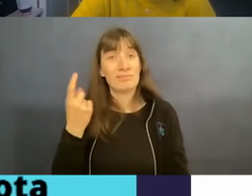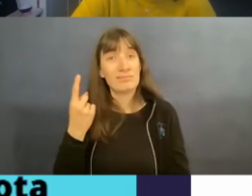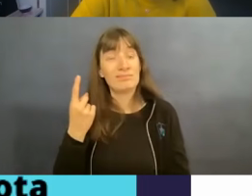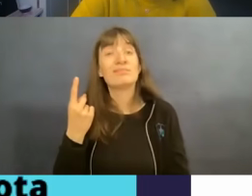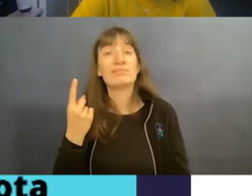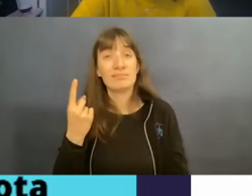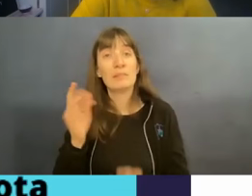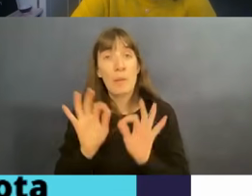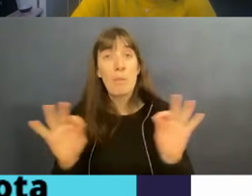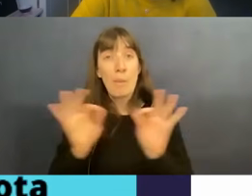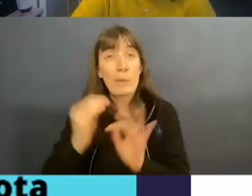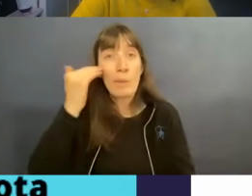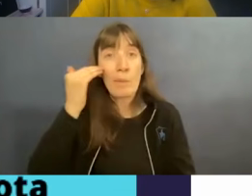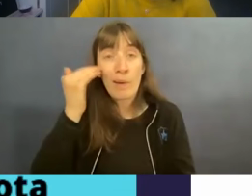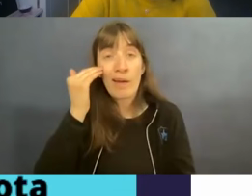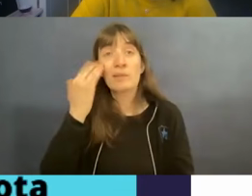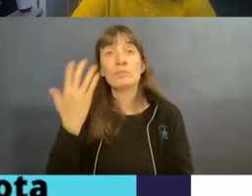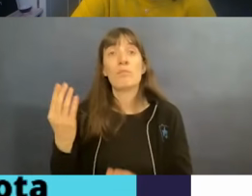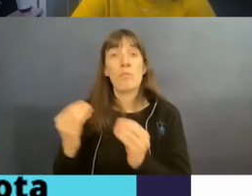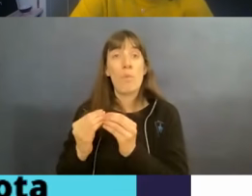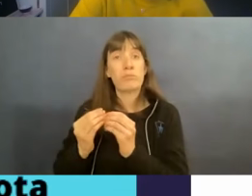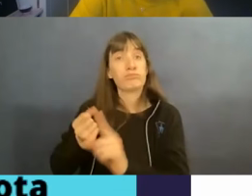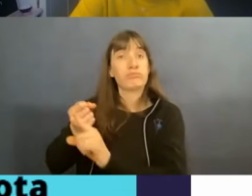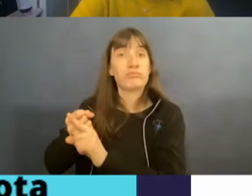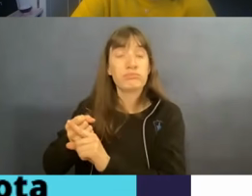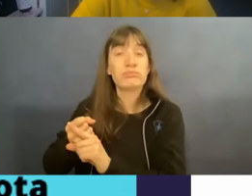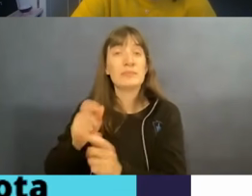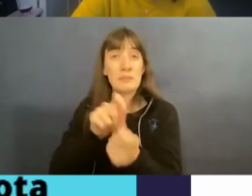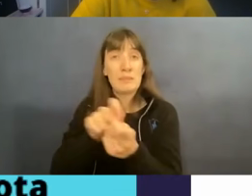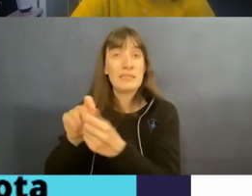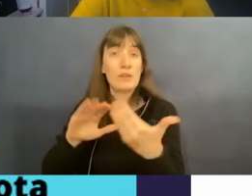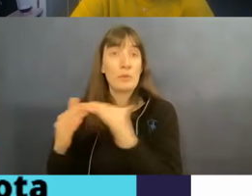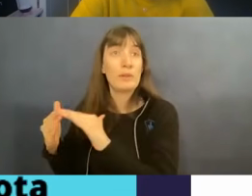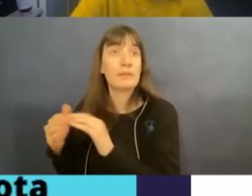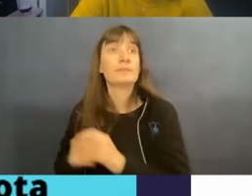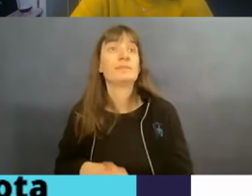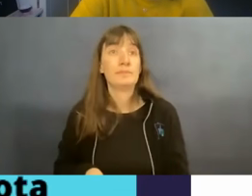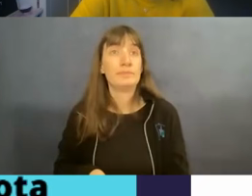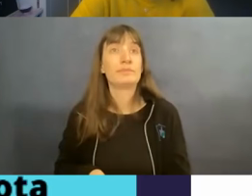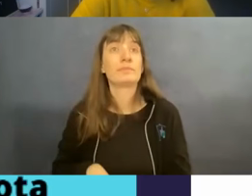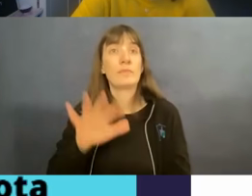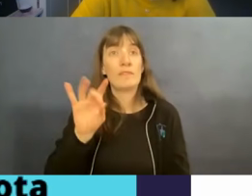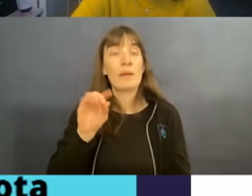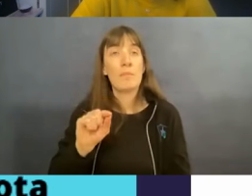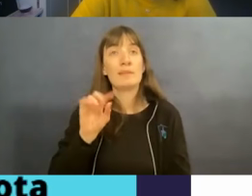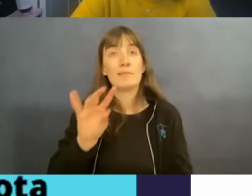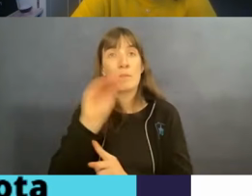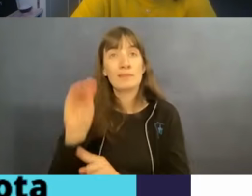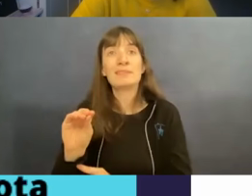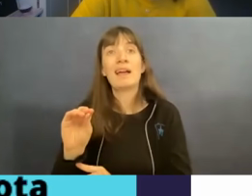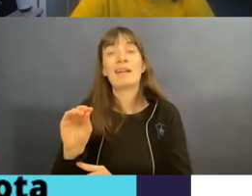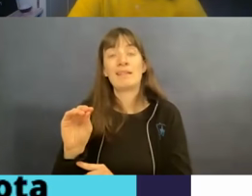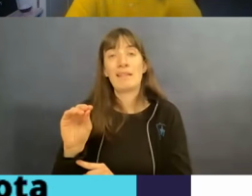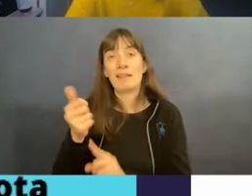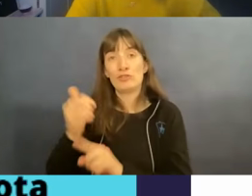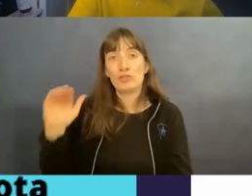and also this number of 58.7% of children were ages 8 or younger, in terms